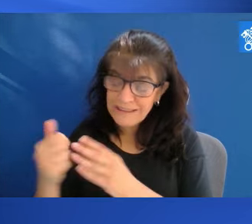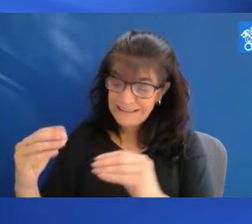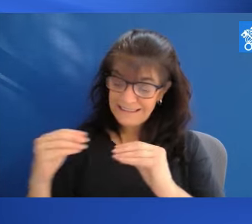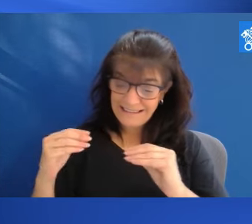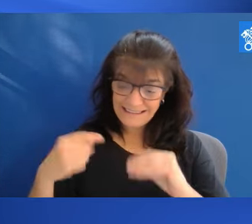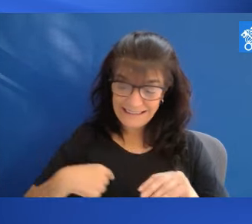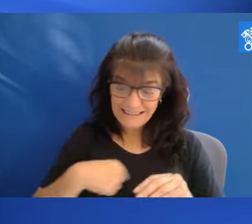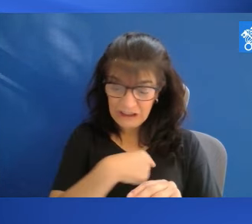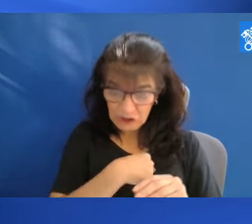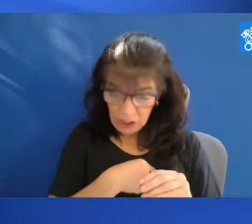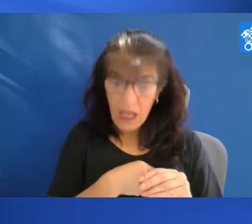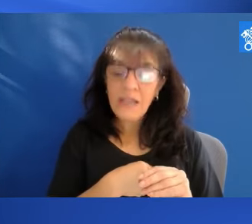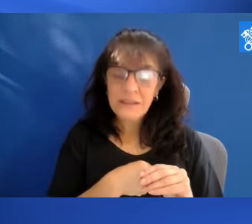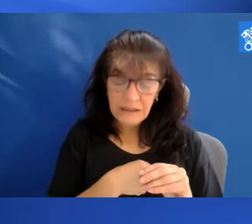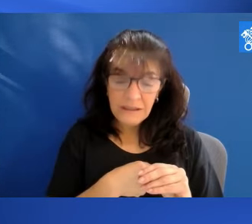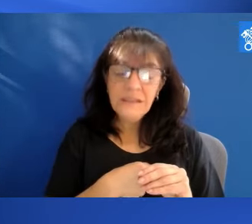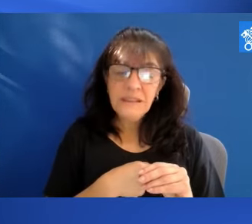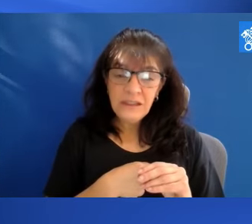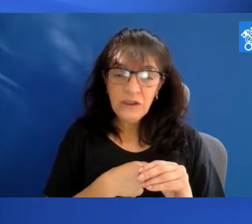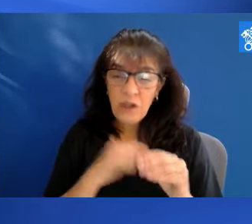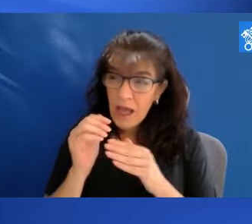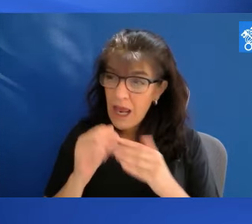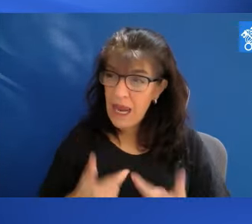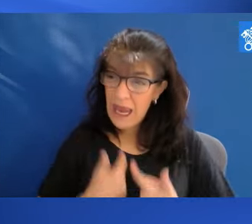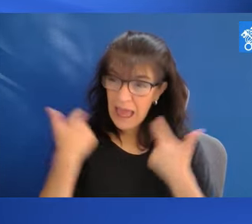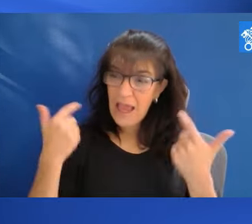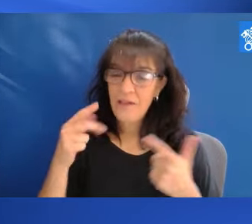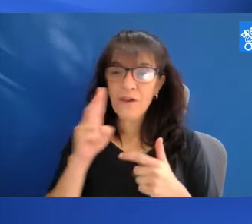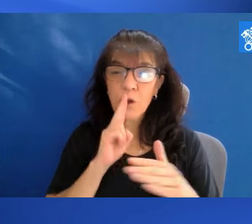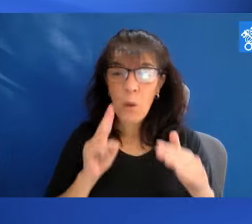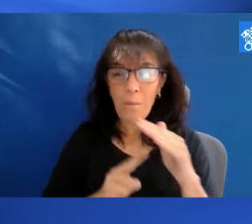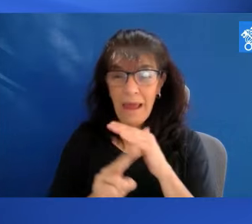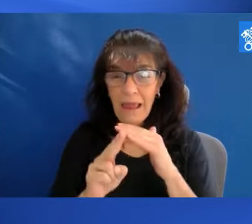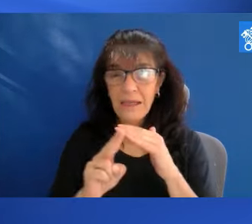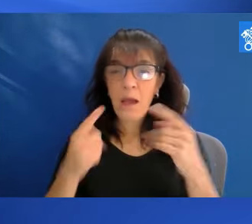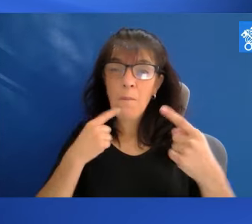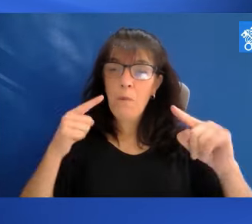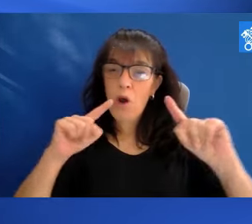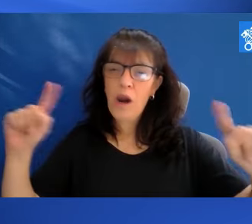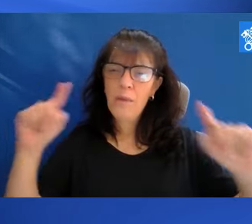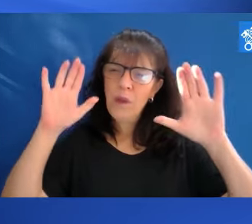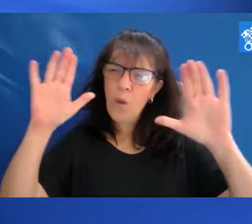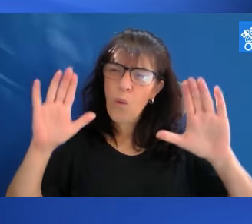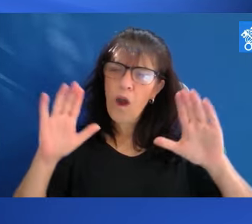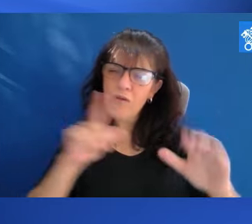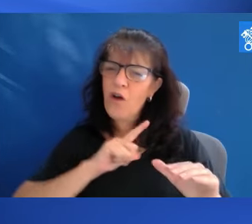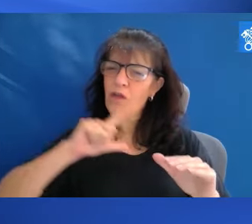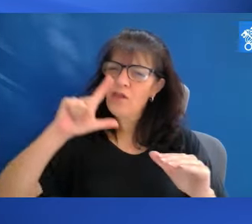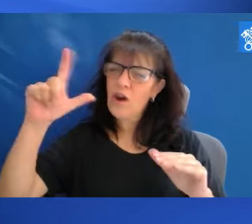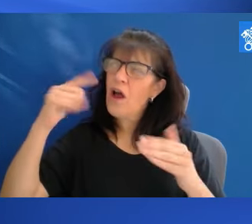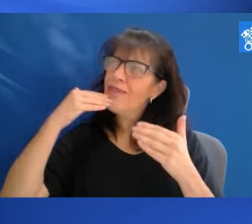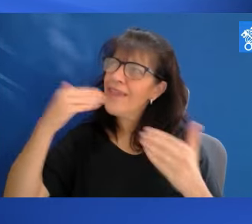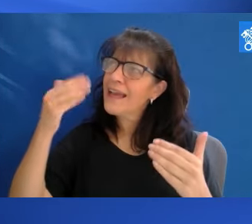pilgrims. Let us ask Mary to teach us to live the virtue of humility, proclaiming the greatness of the Lord and thanking